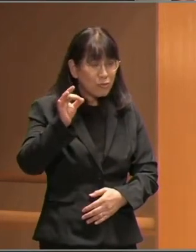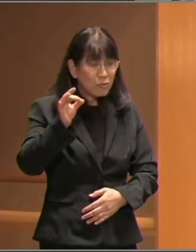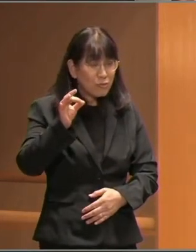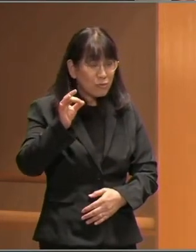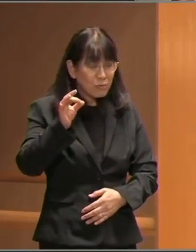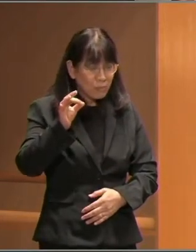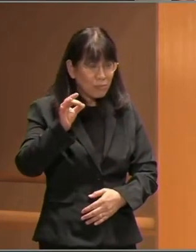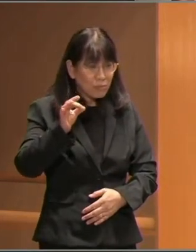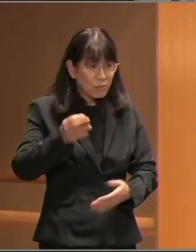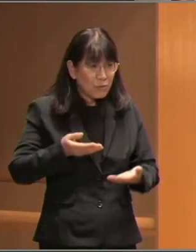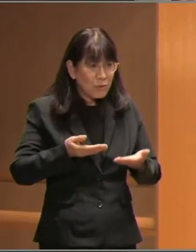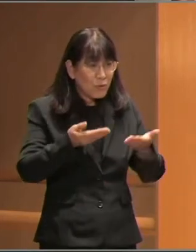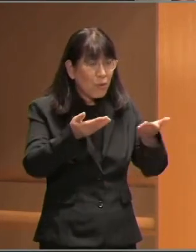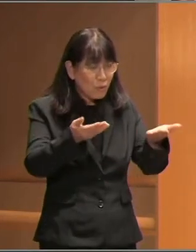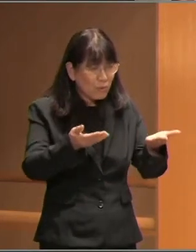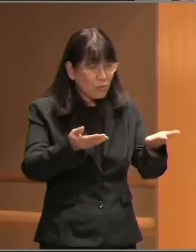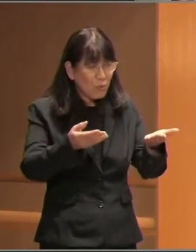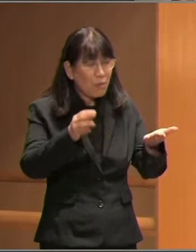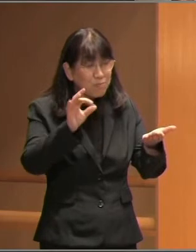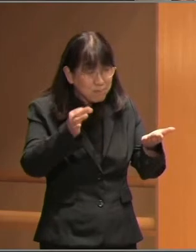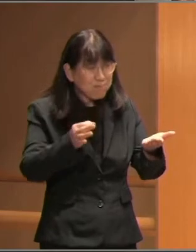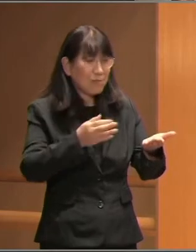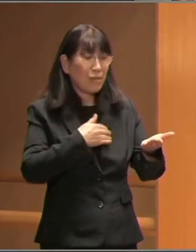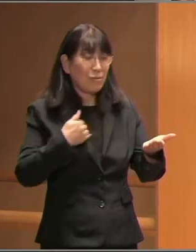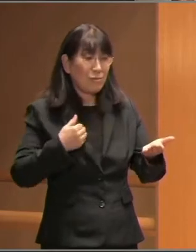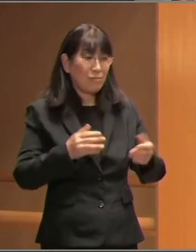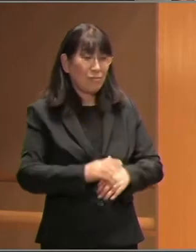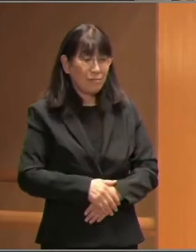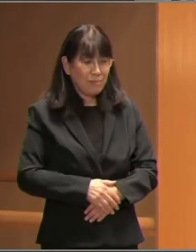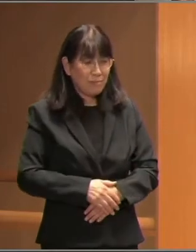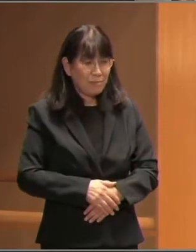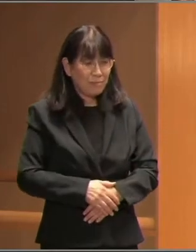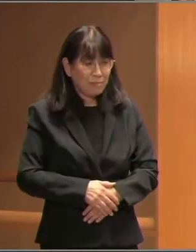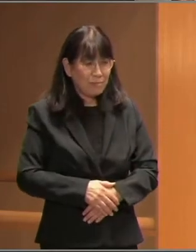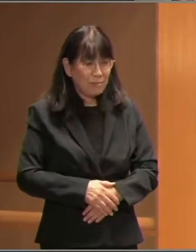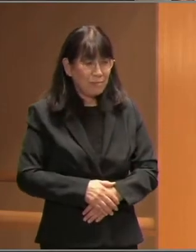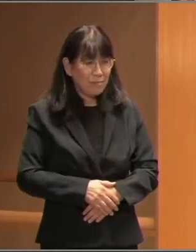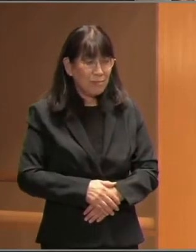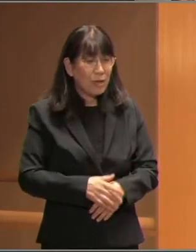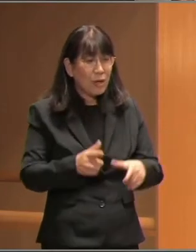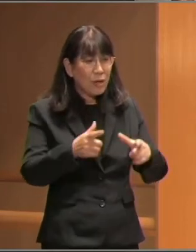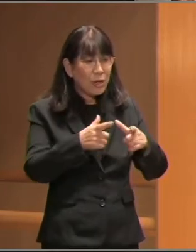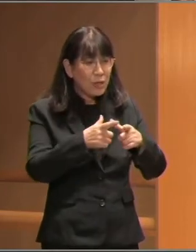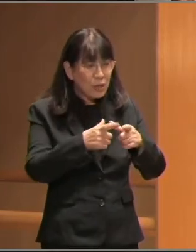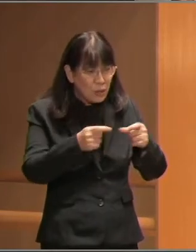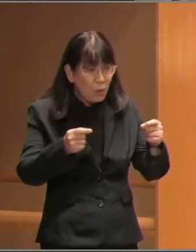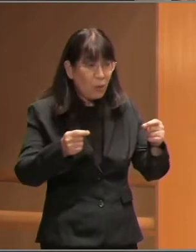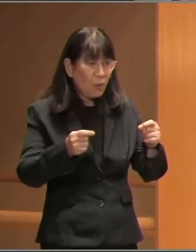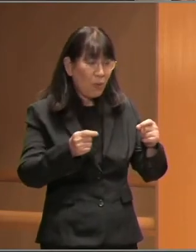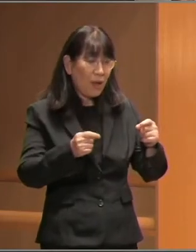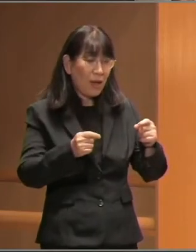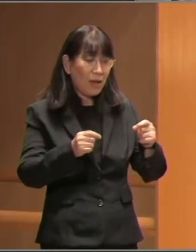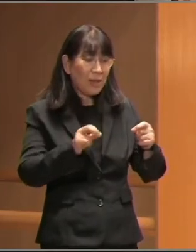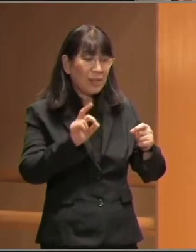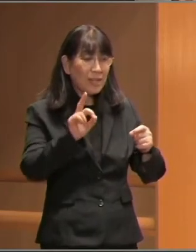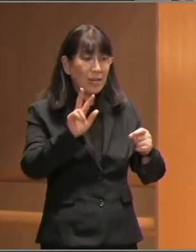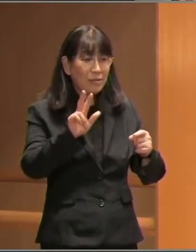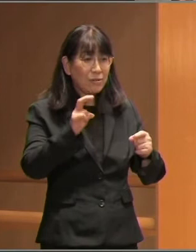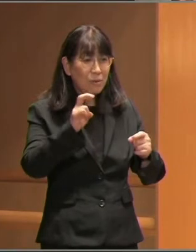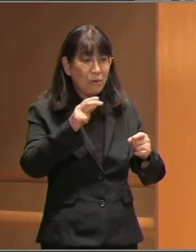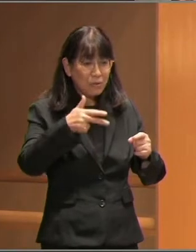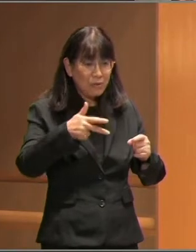well, we can ensure security of supply. Japan has forest, so cellulose is abundant.